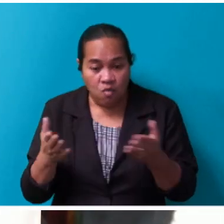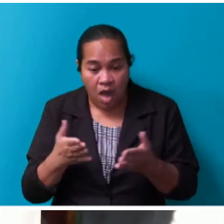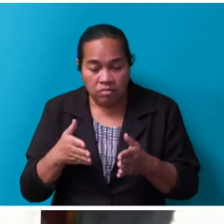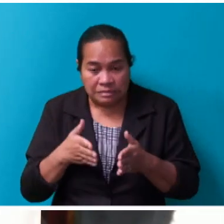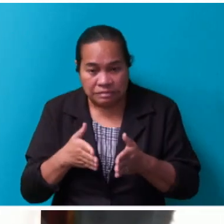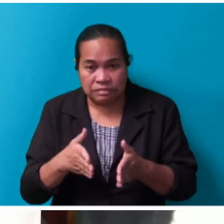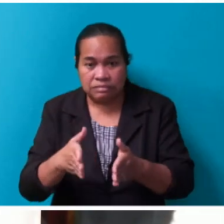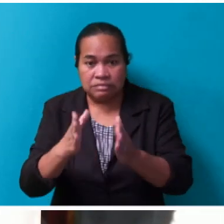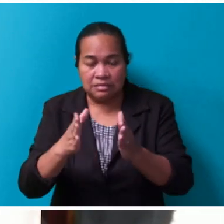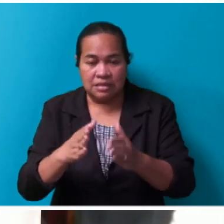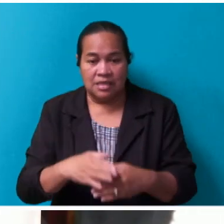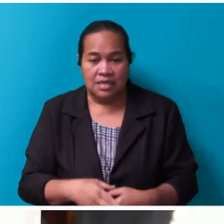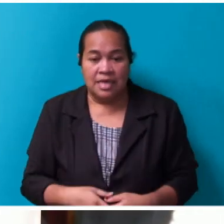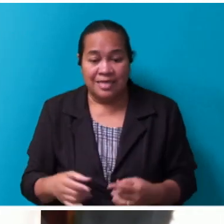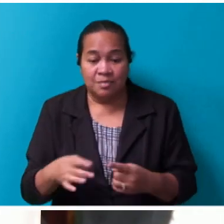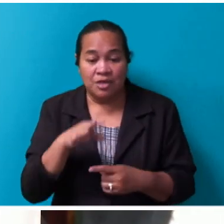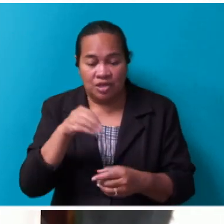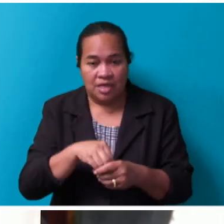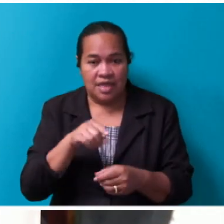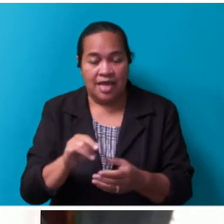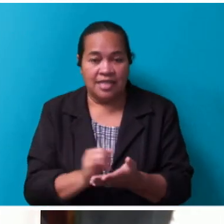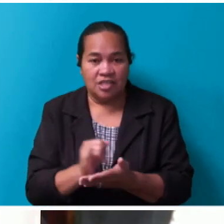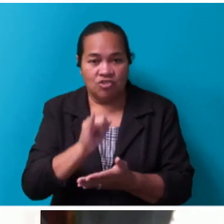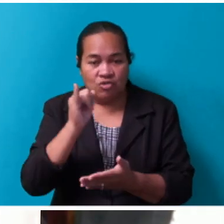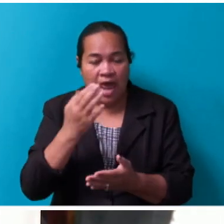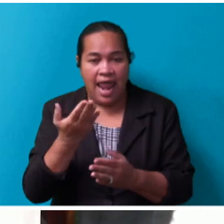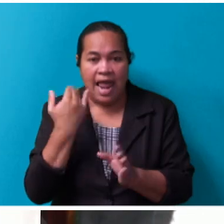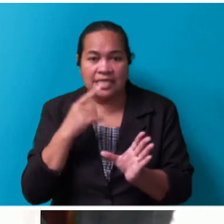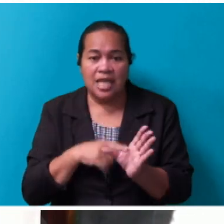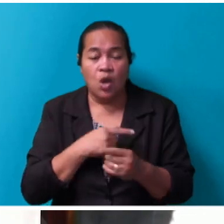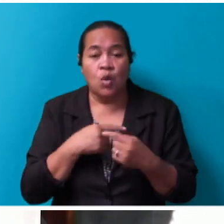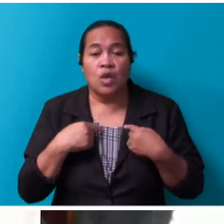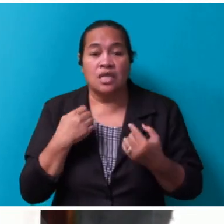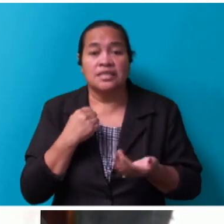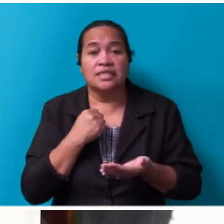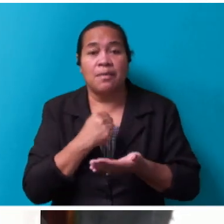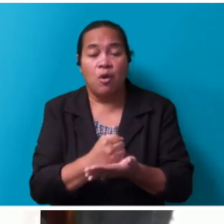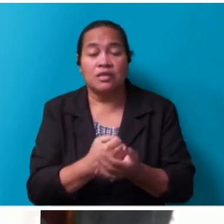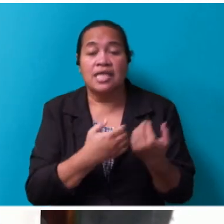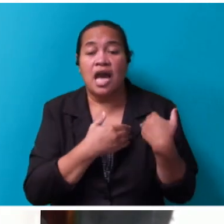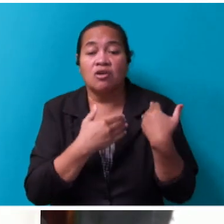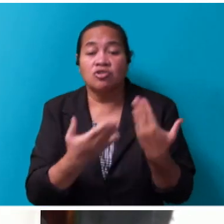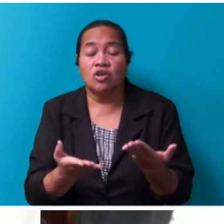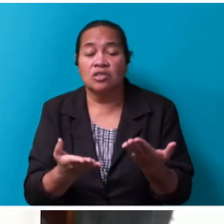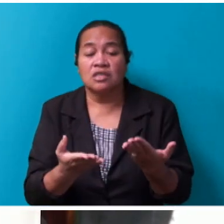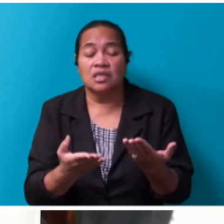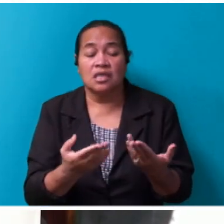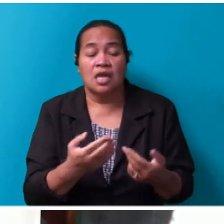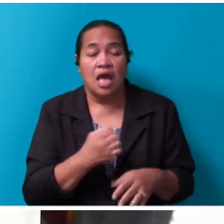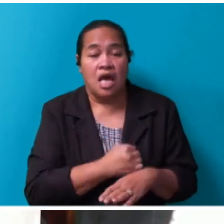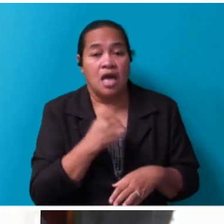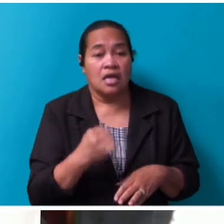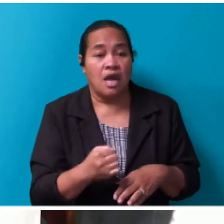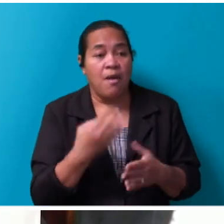of the industry. Last year, we supported the outsourcing sector with